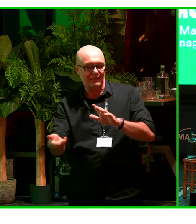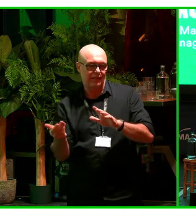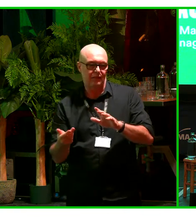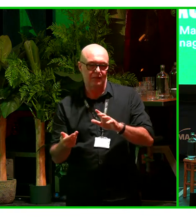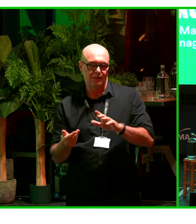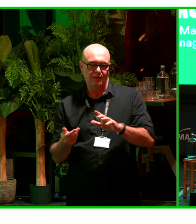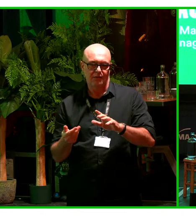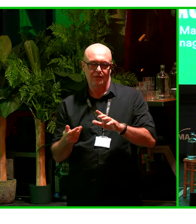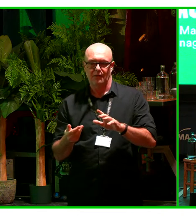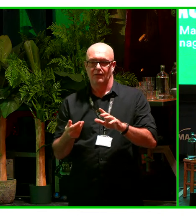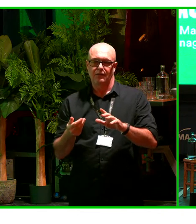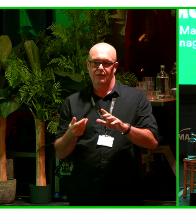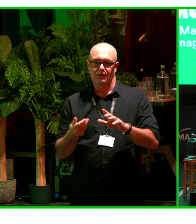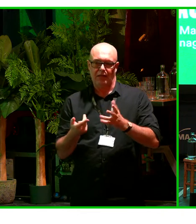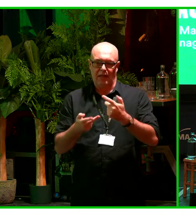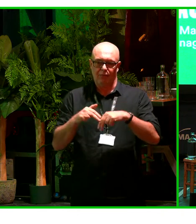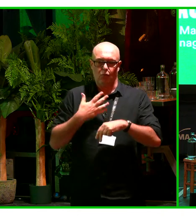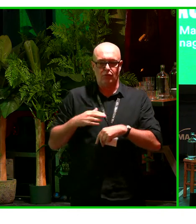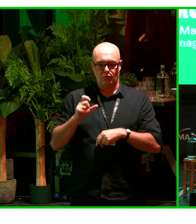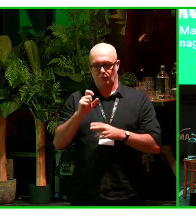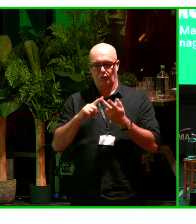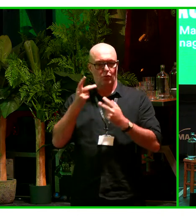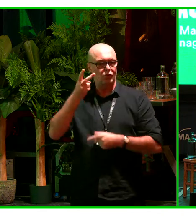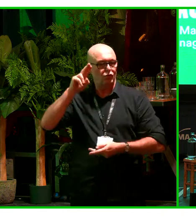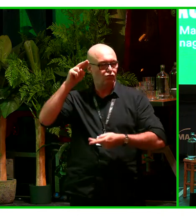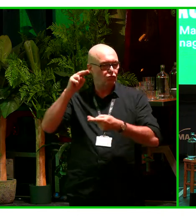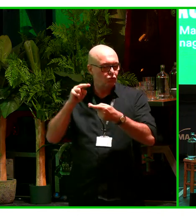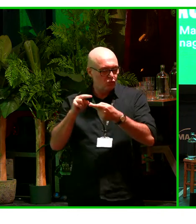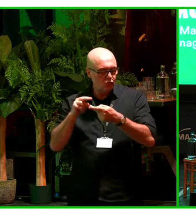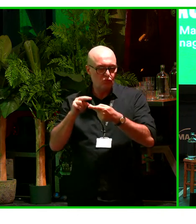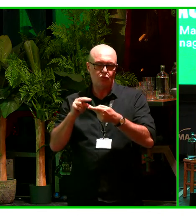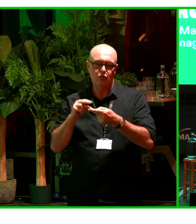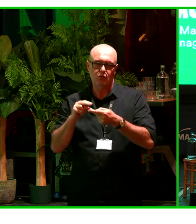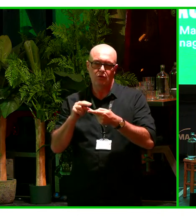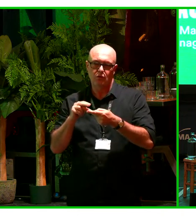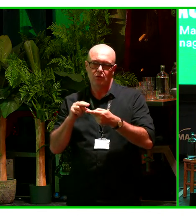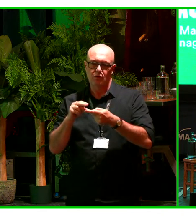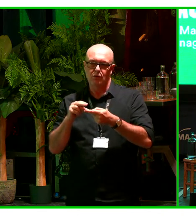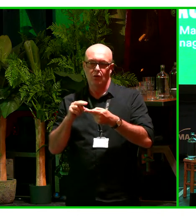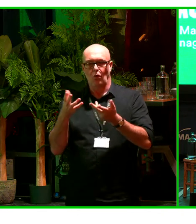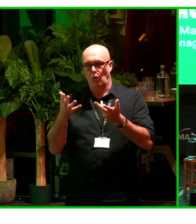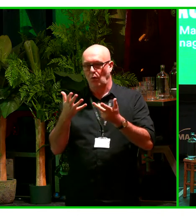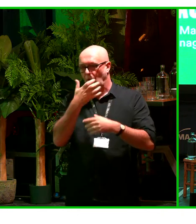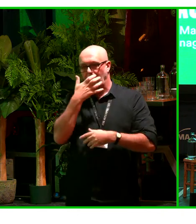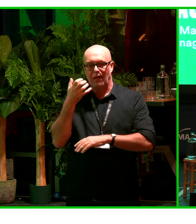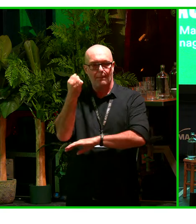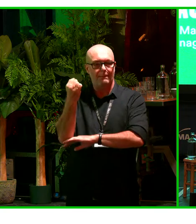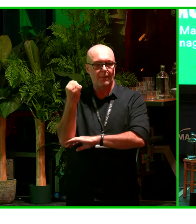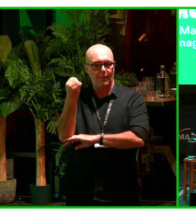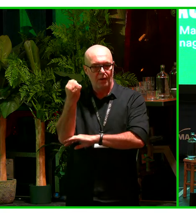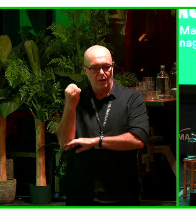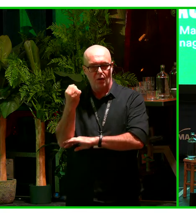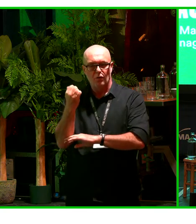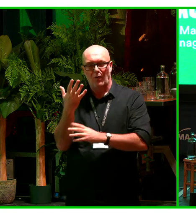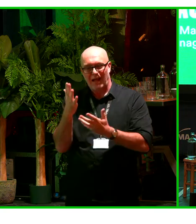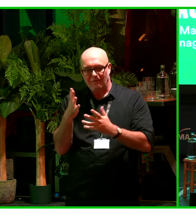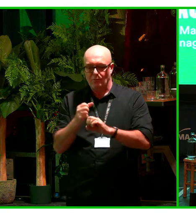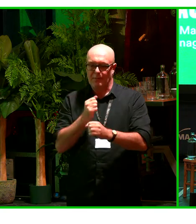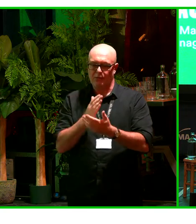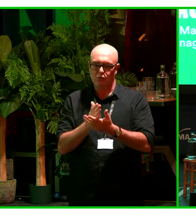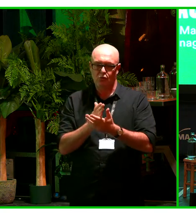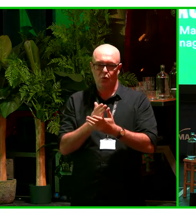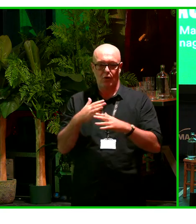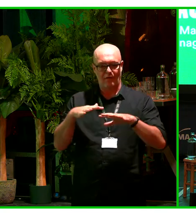to all decarbonize, to allow us to drive electric vehicles, or to be able to install heat pumps. So making sure that the network can operate